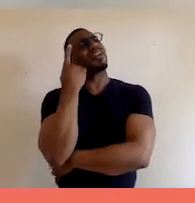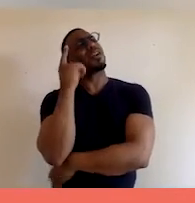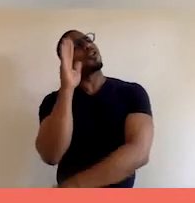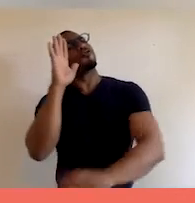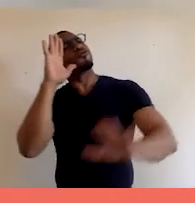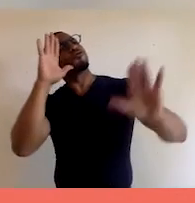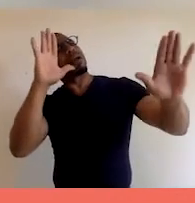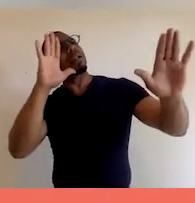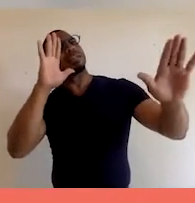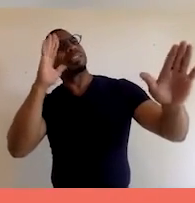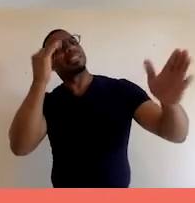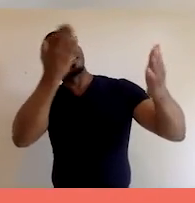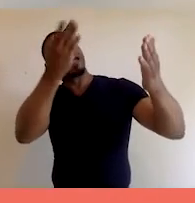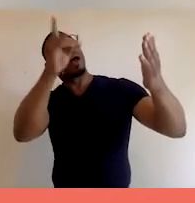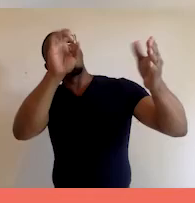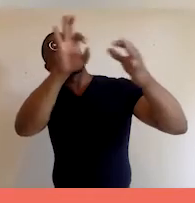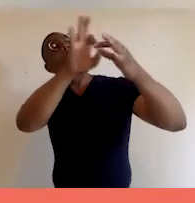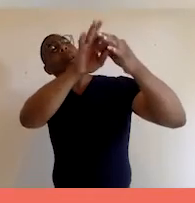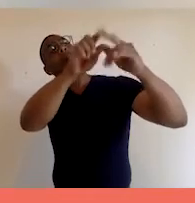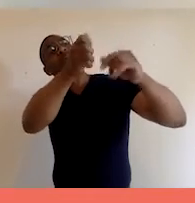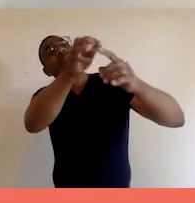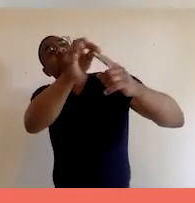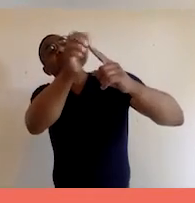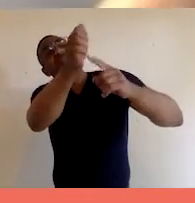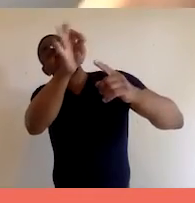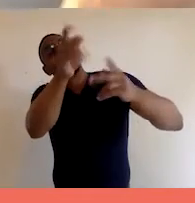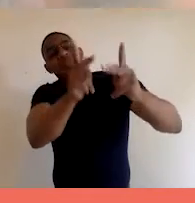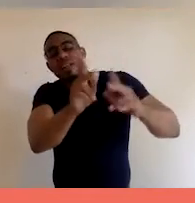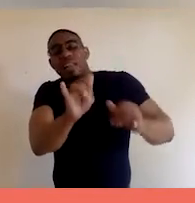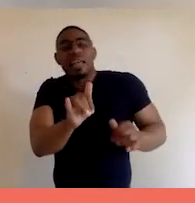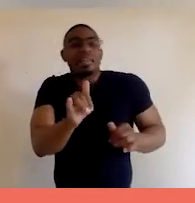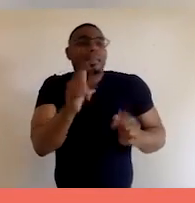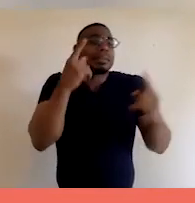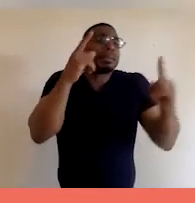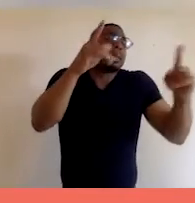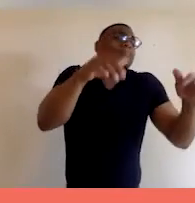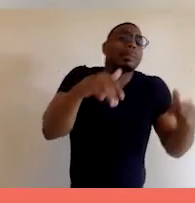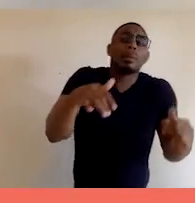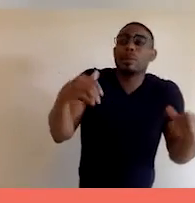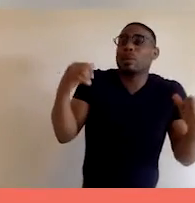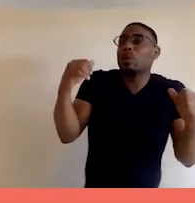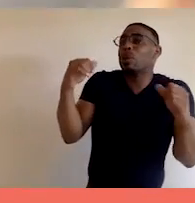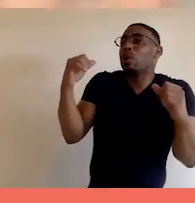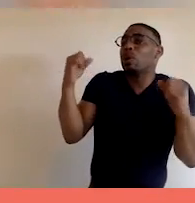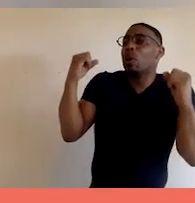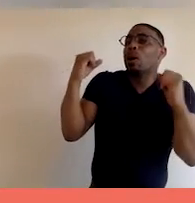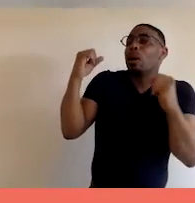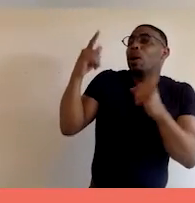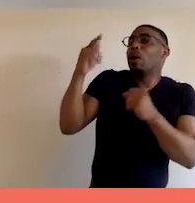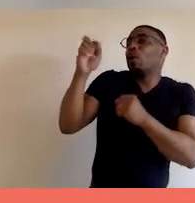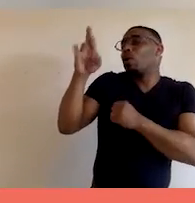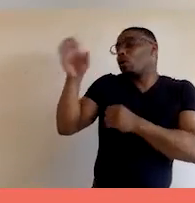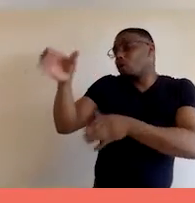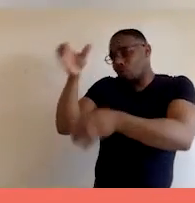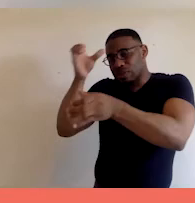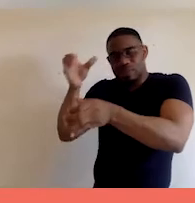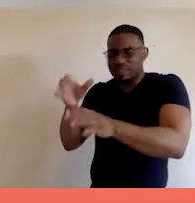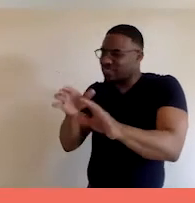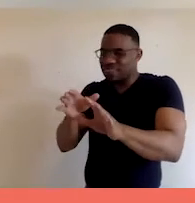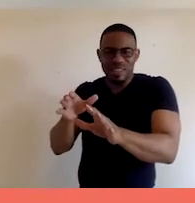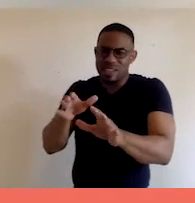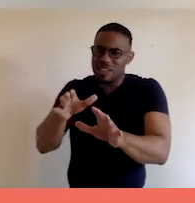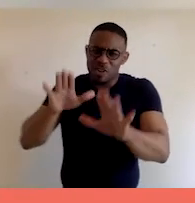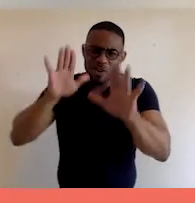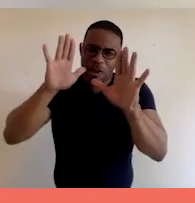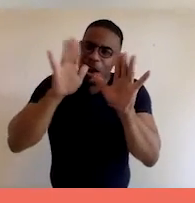is an item that only belongs to a select few, like the celebrities, the workout gurus, the geniuses of the world. But greatness is